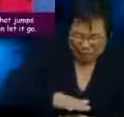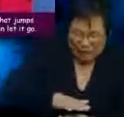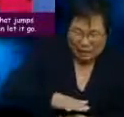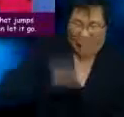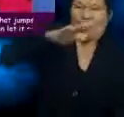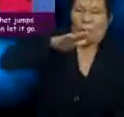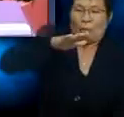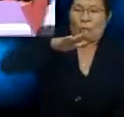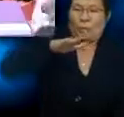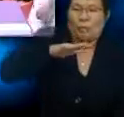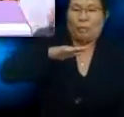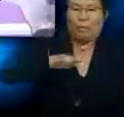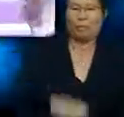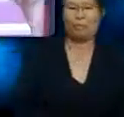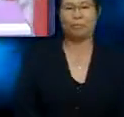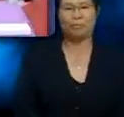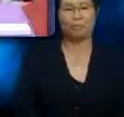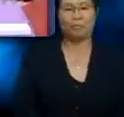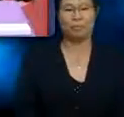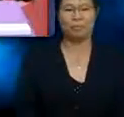let it go.